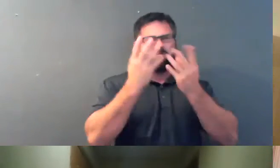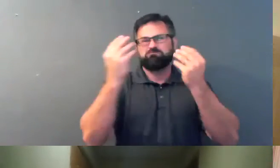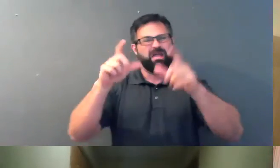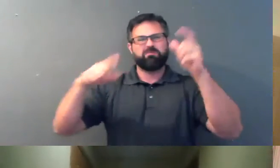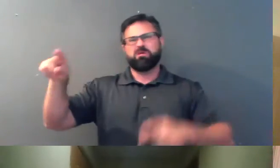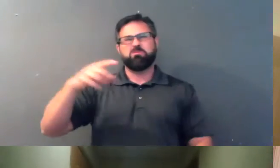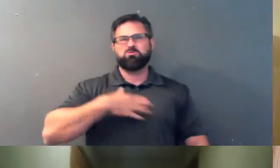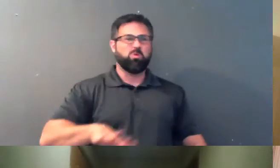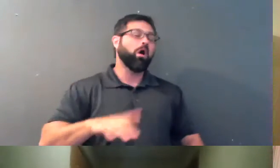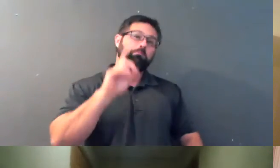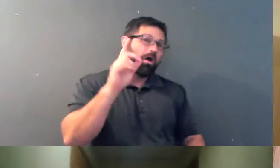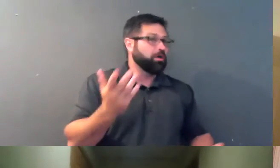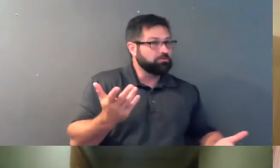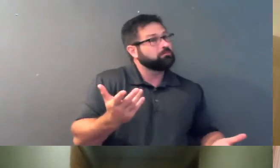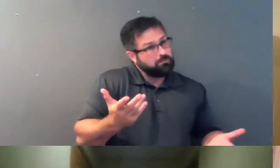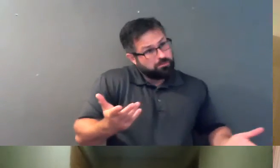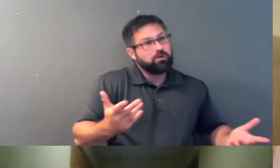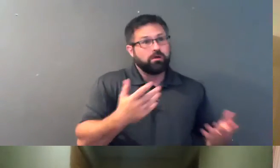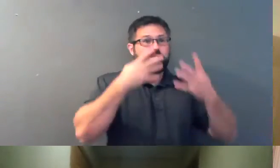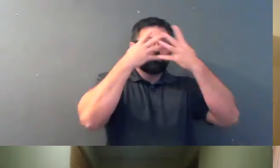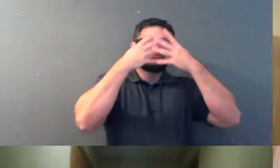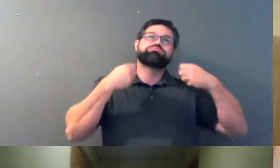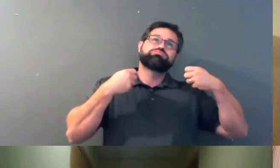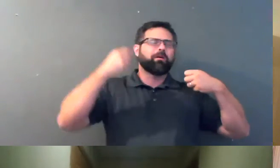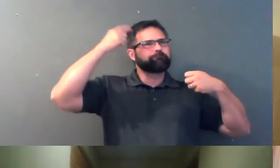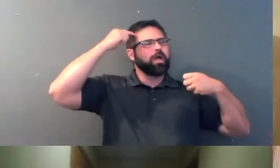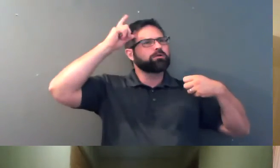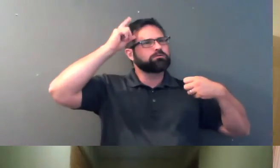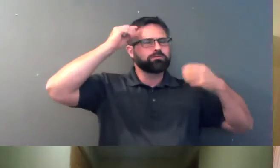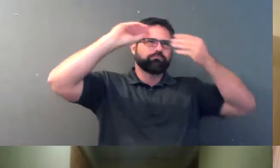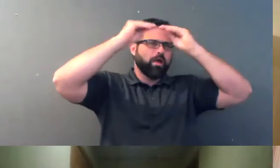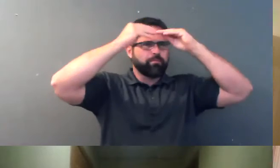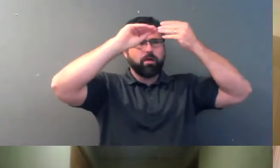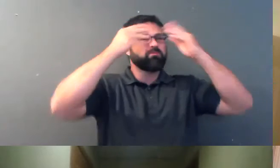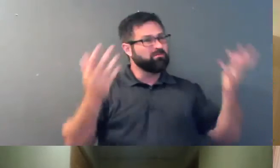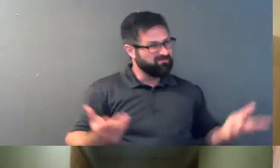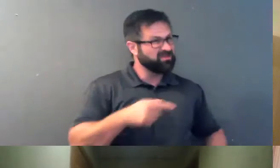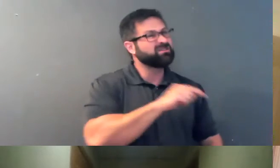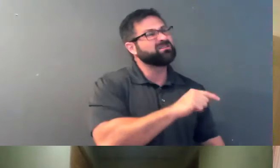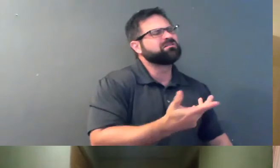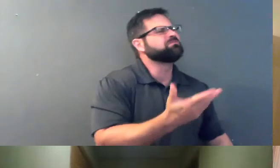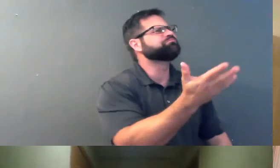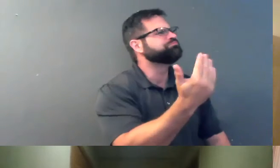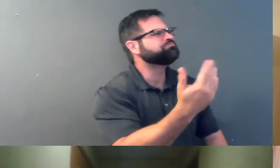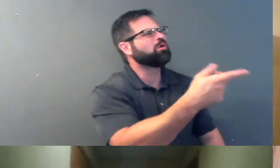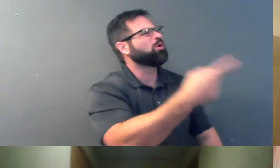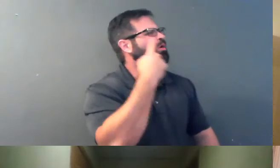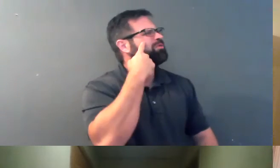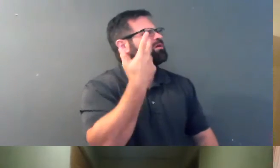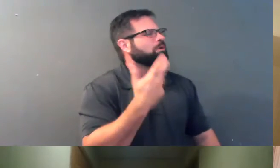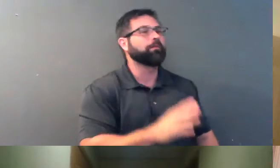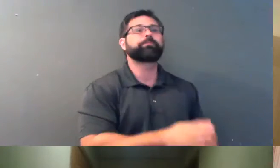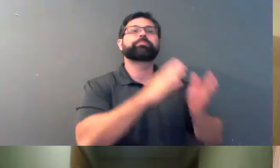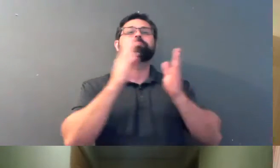And then from another participant, regarding prisoners with disabilities, how do you see the role of